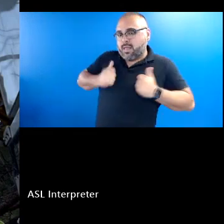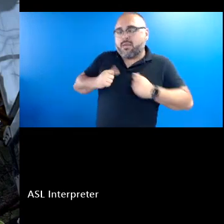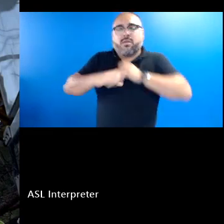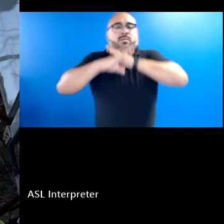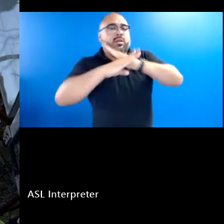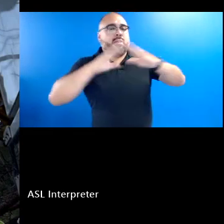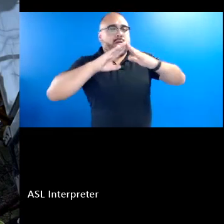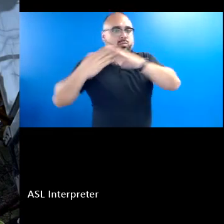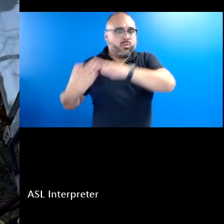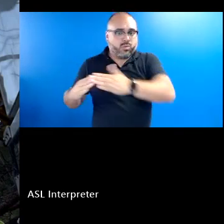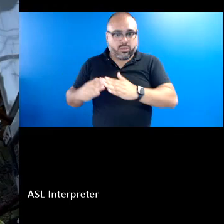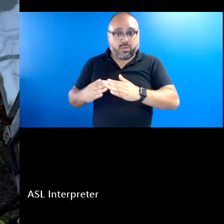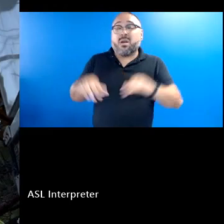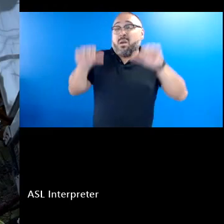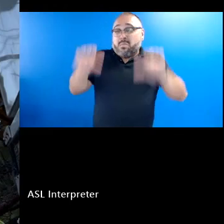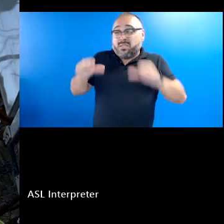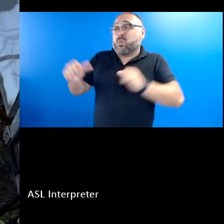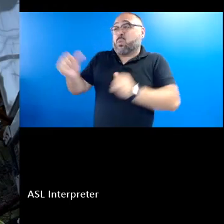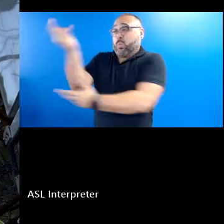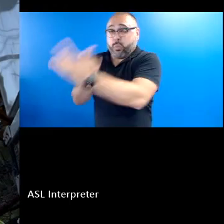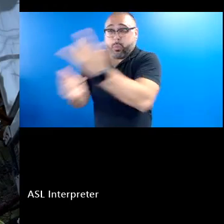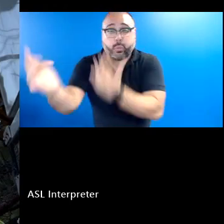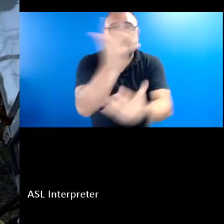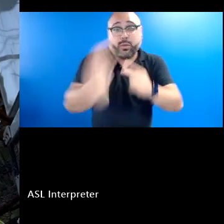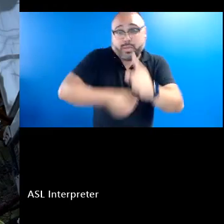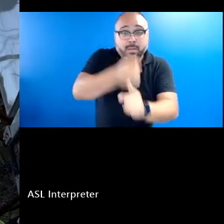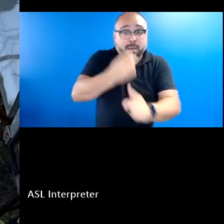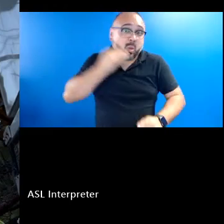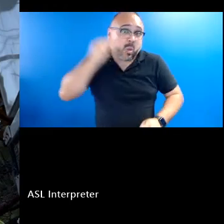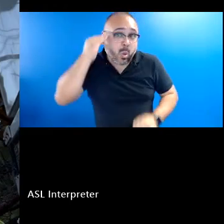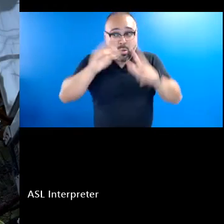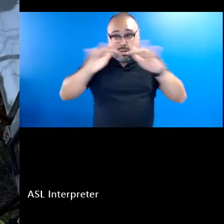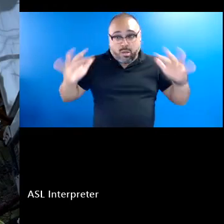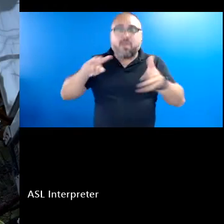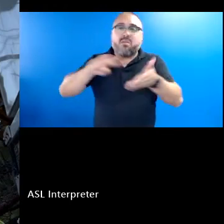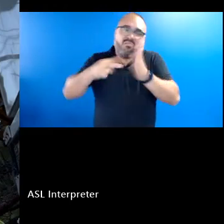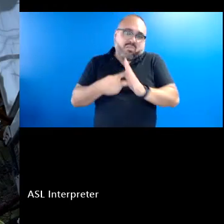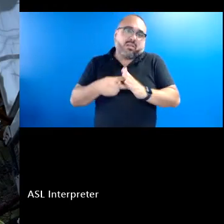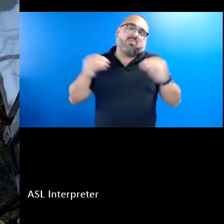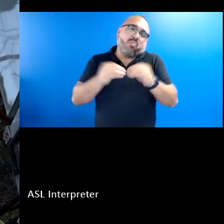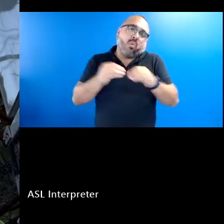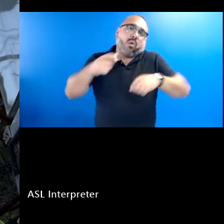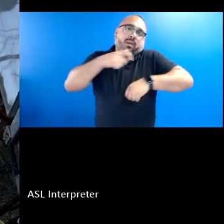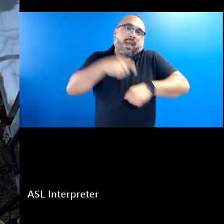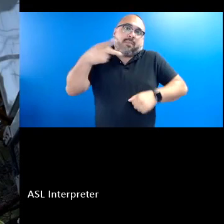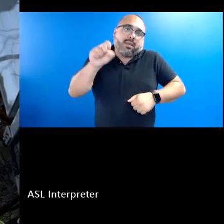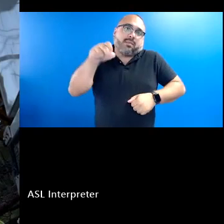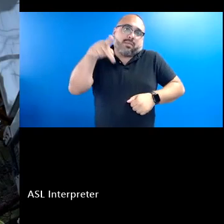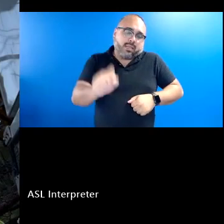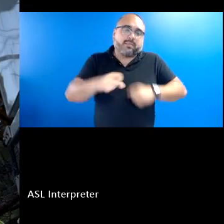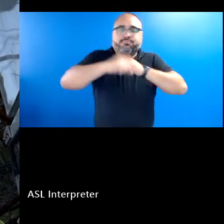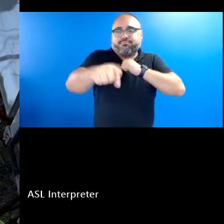for wildfire to spread into communities means that more frequent and longer use of PSPS may be required this